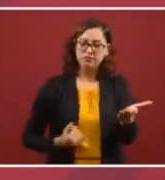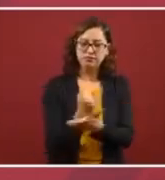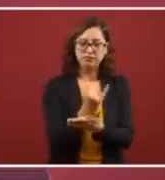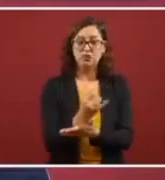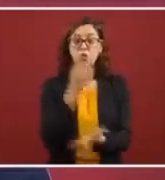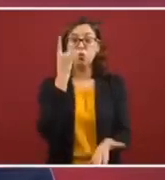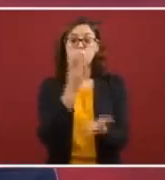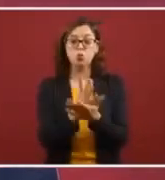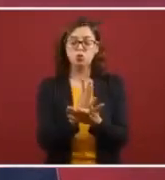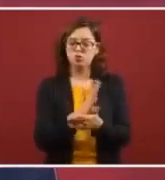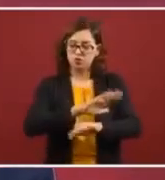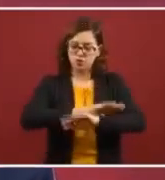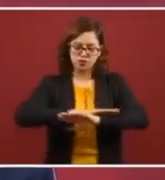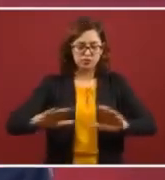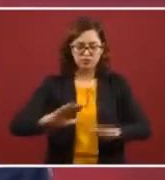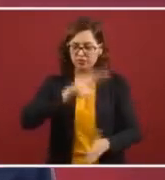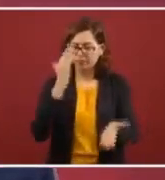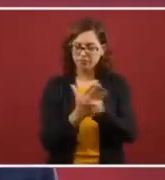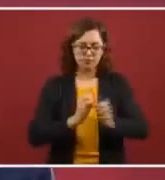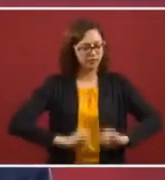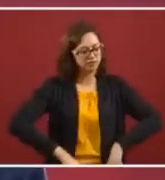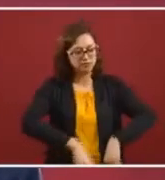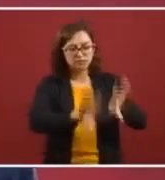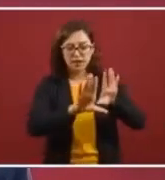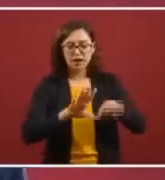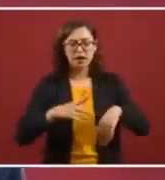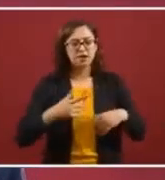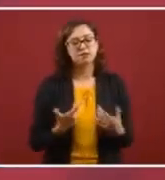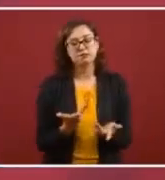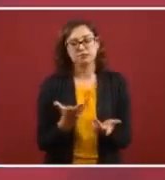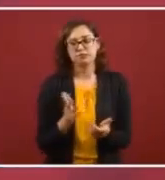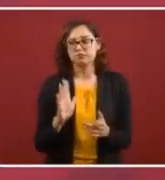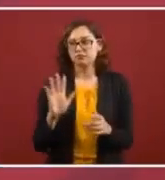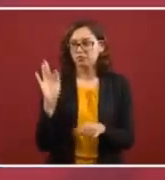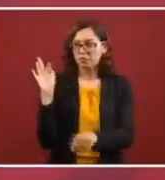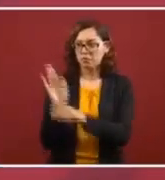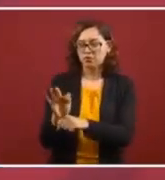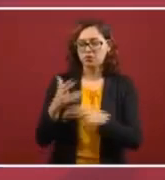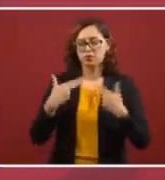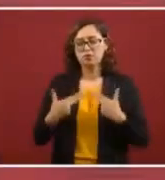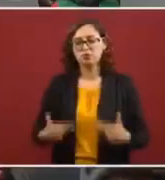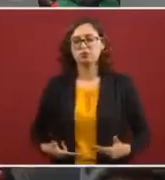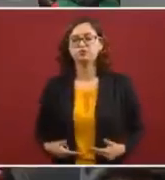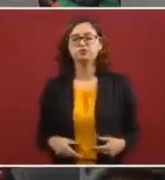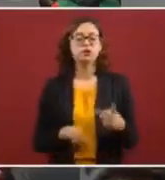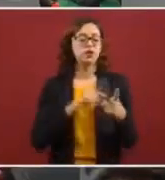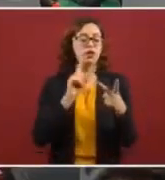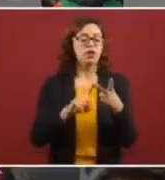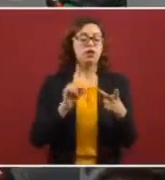it or stop the action to prevent the loss of human life.